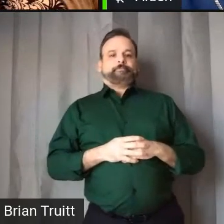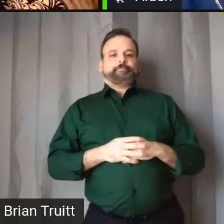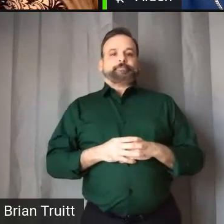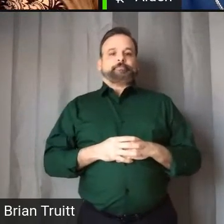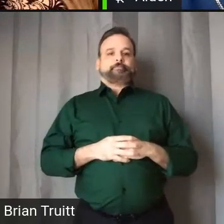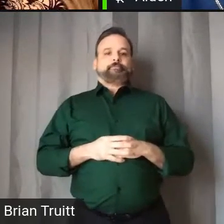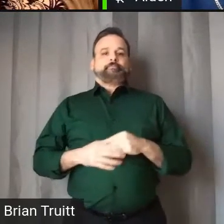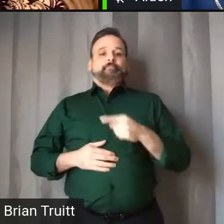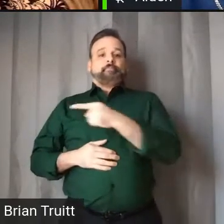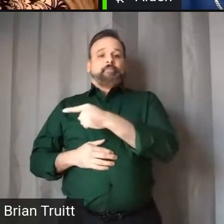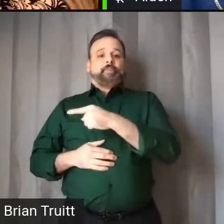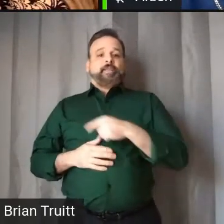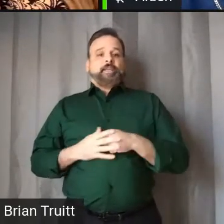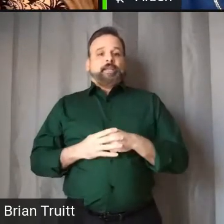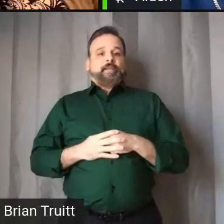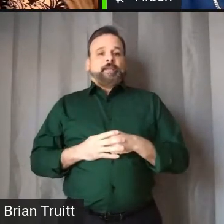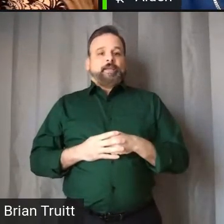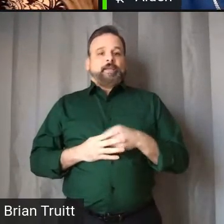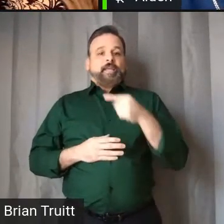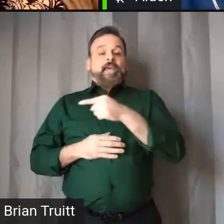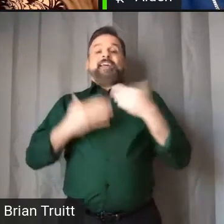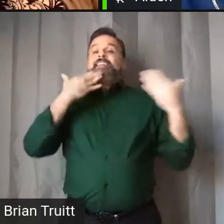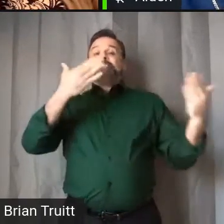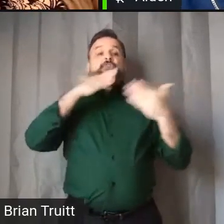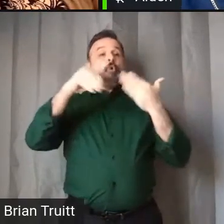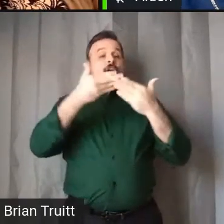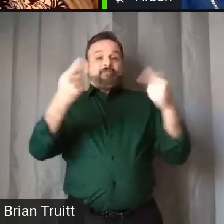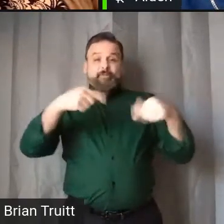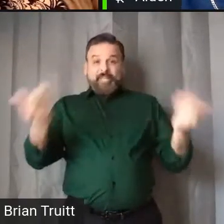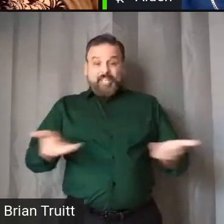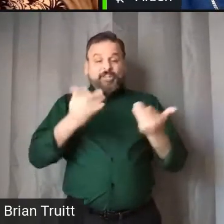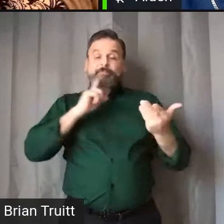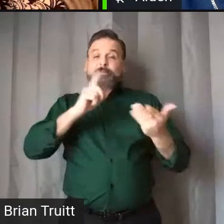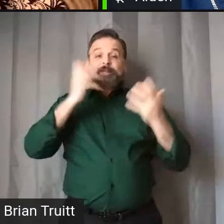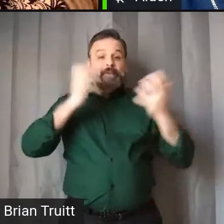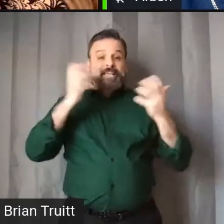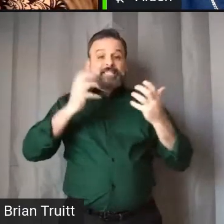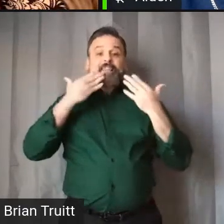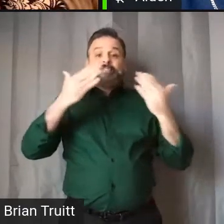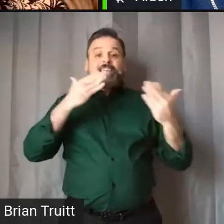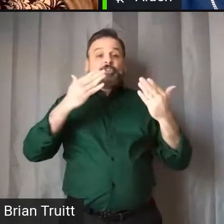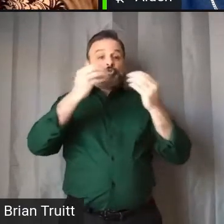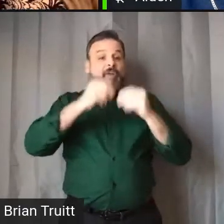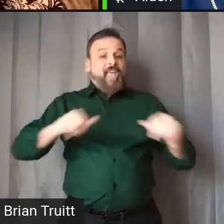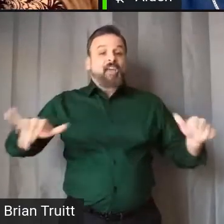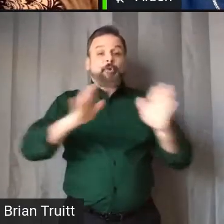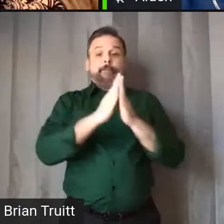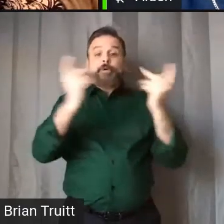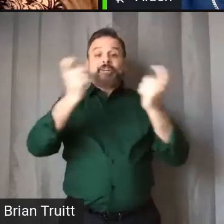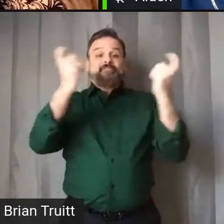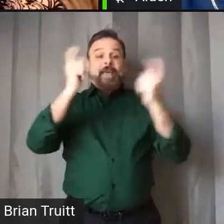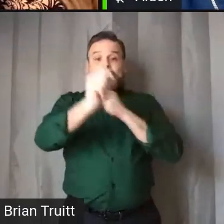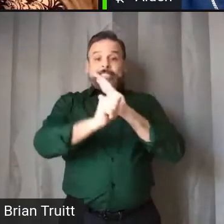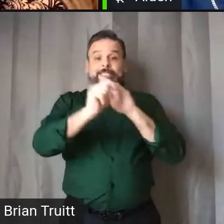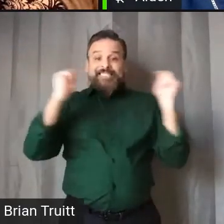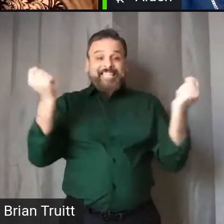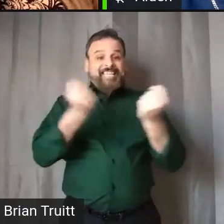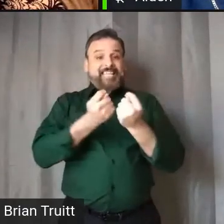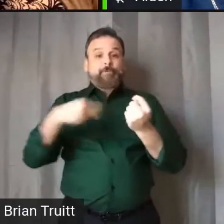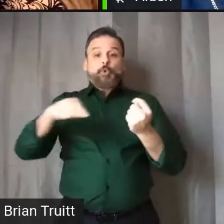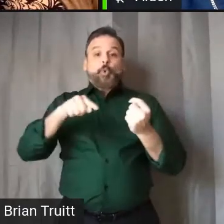Thank you everyone for being here. This has been amazing. And thank you so much to the Everywhere Book Fest team. You all are wonderful.